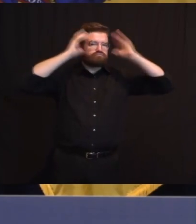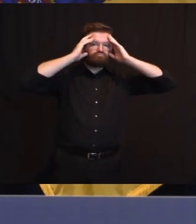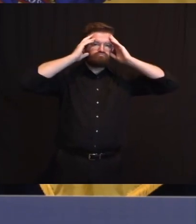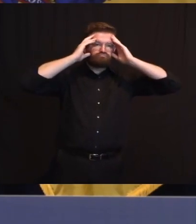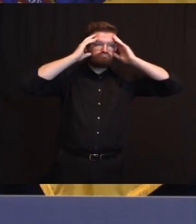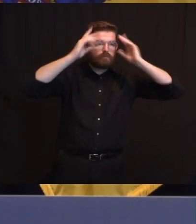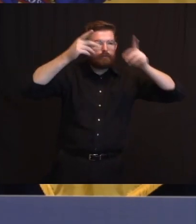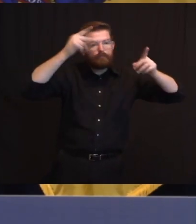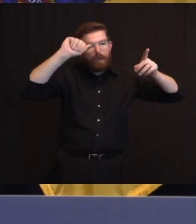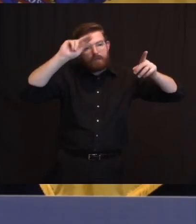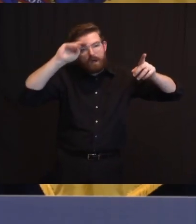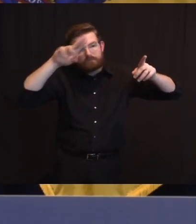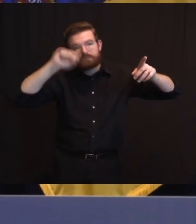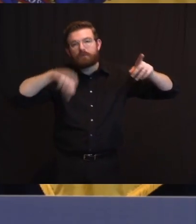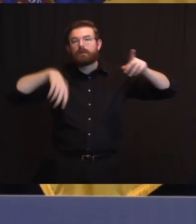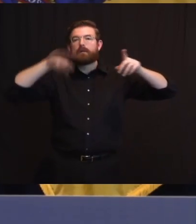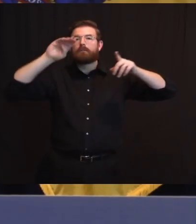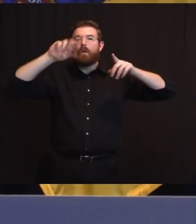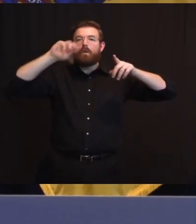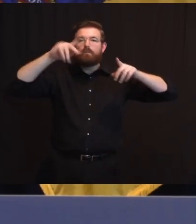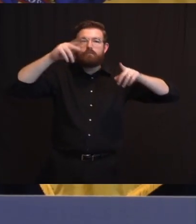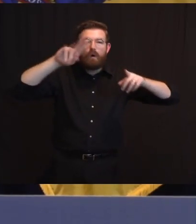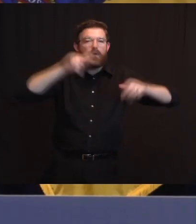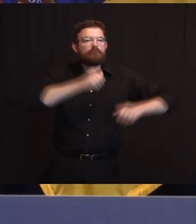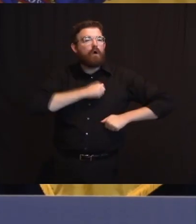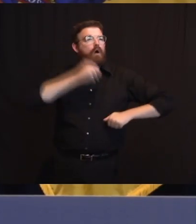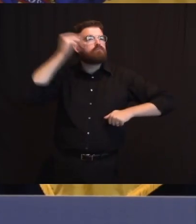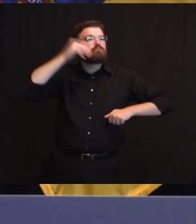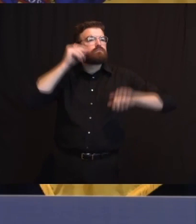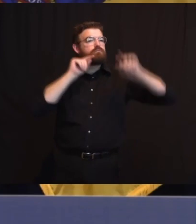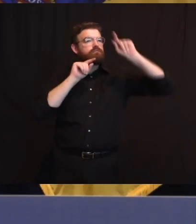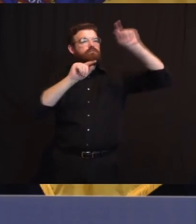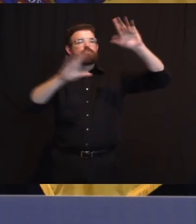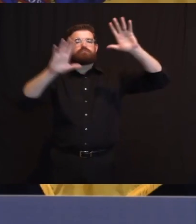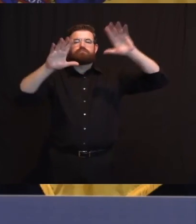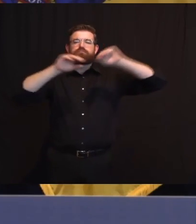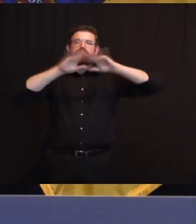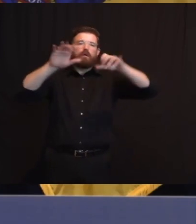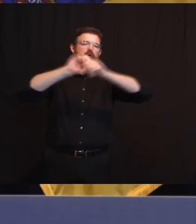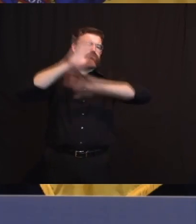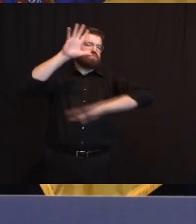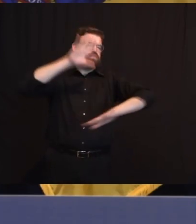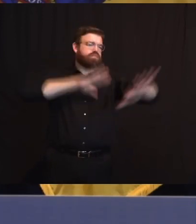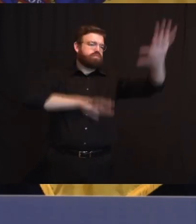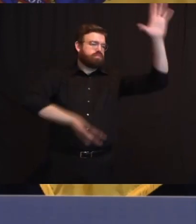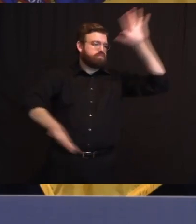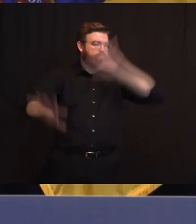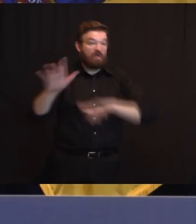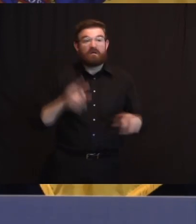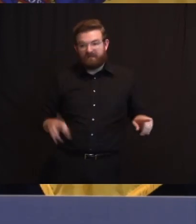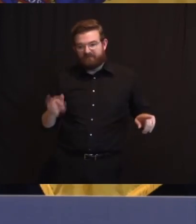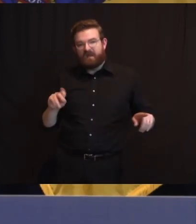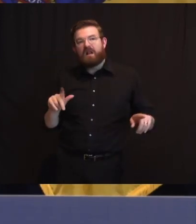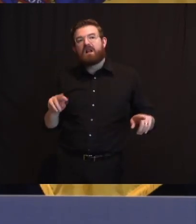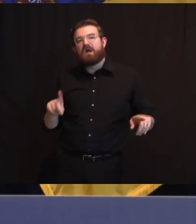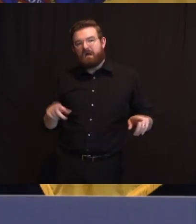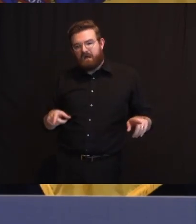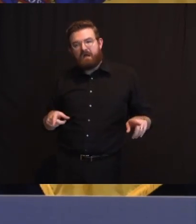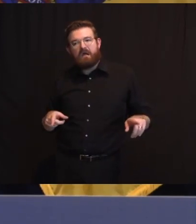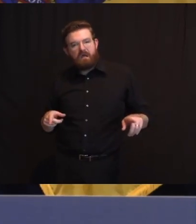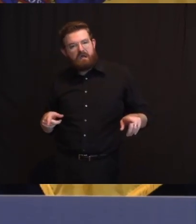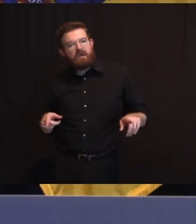just an unfathomable onslaught of this virus in those locations. Vineland, while it had a handful of lost lives,